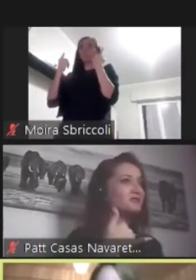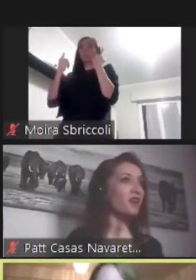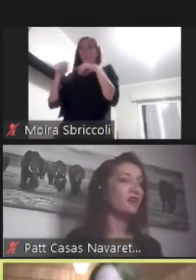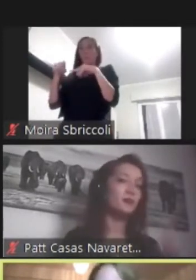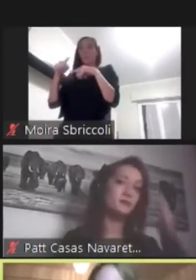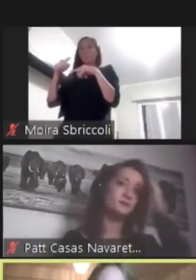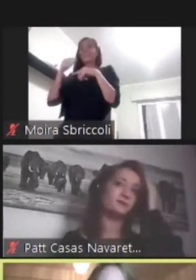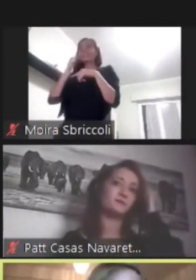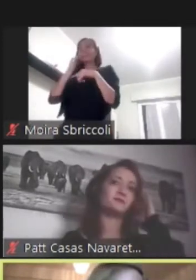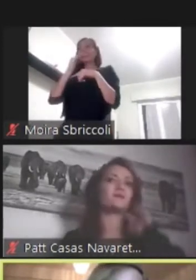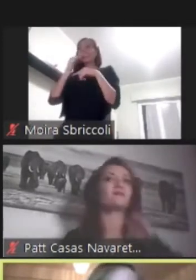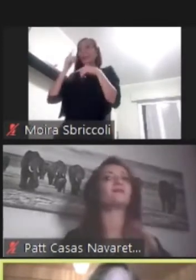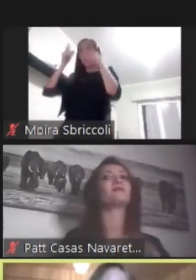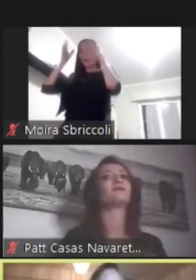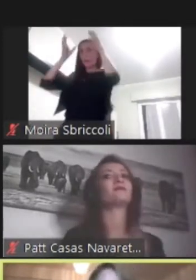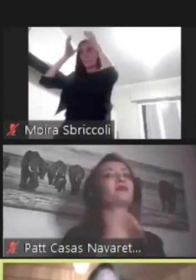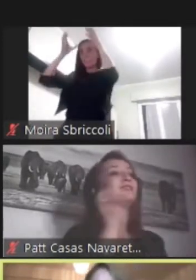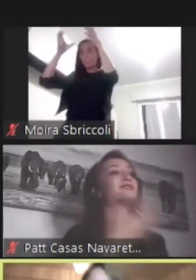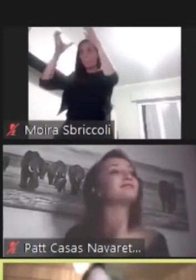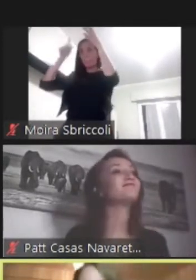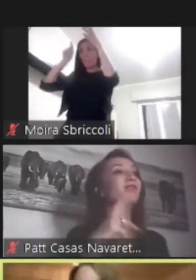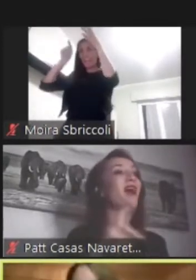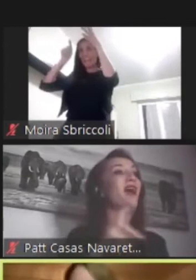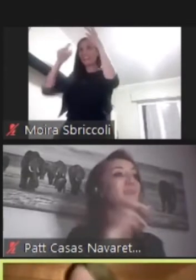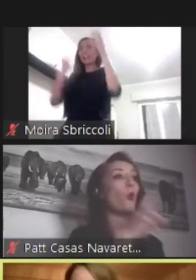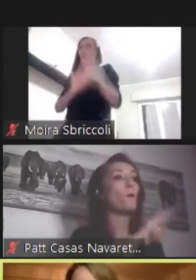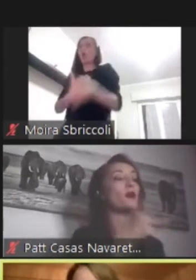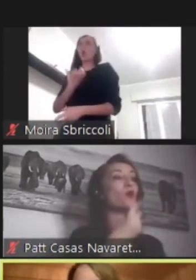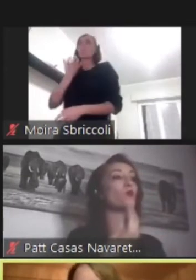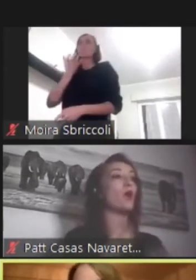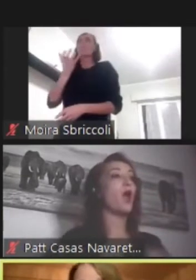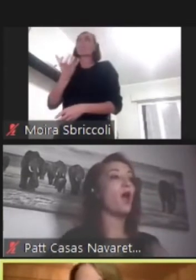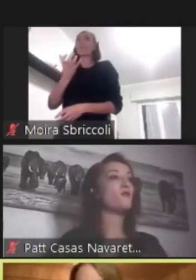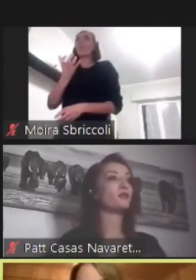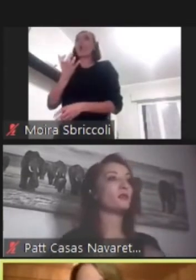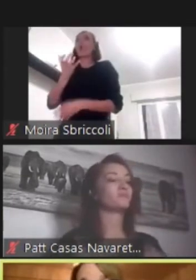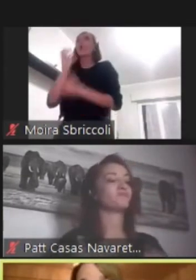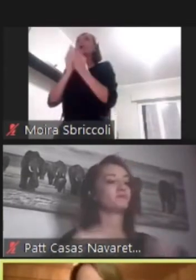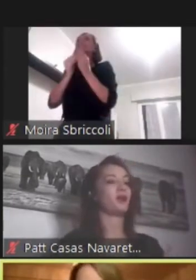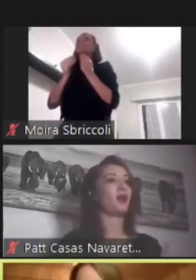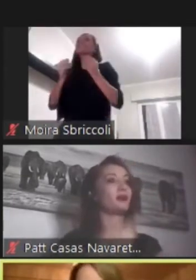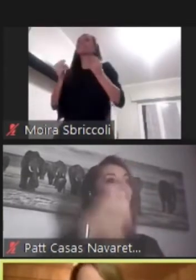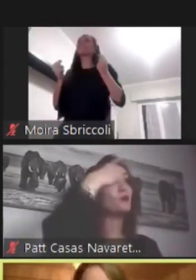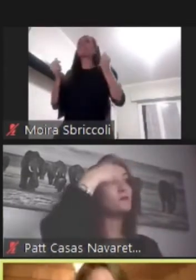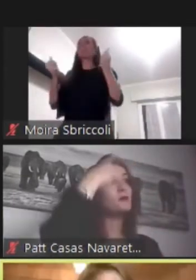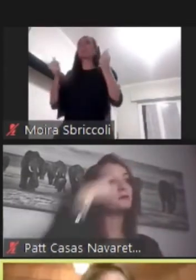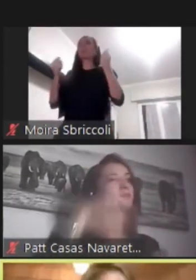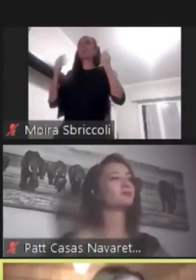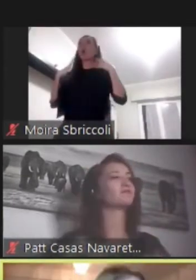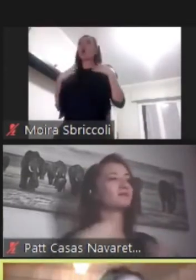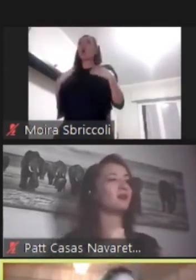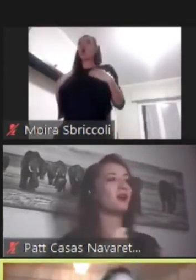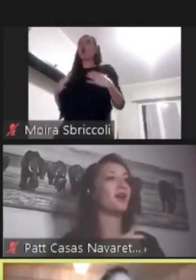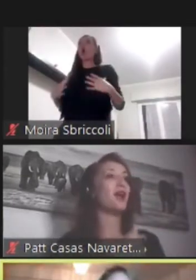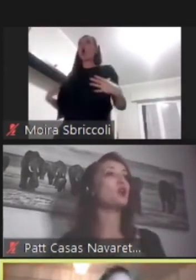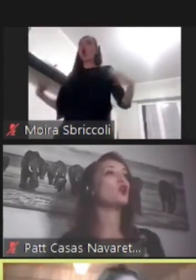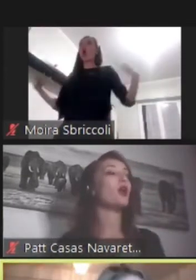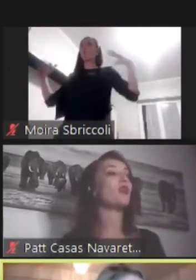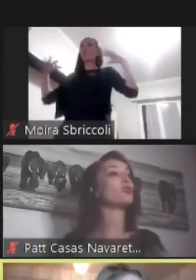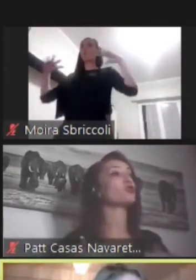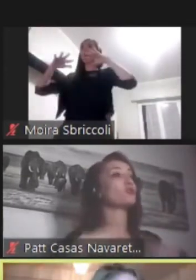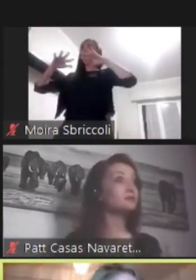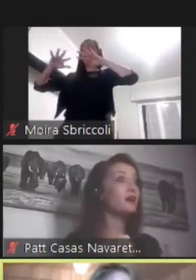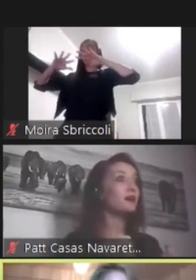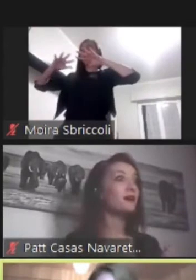balance. And you know what? Elite can help you give all of those. So it